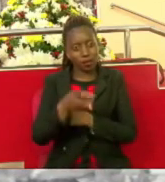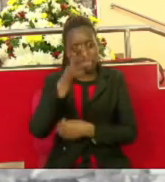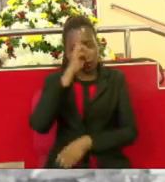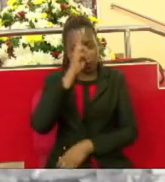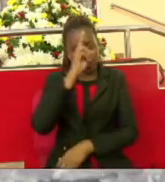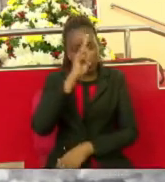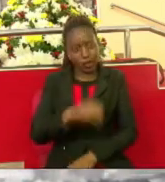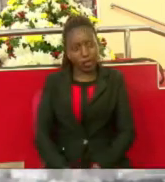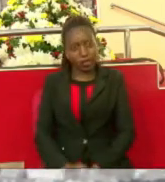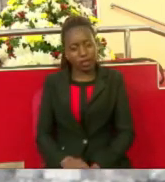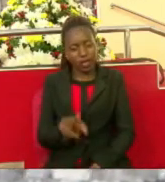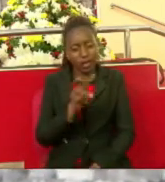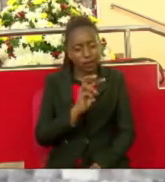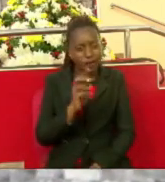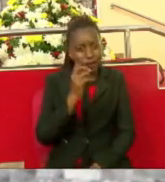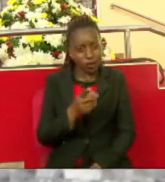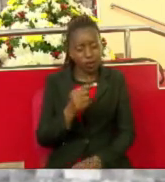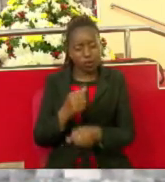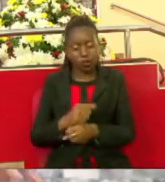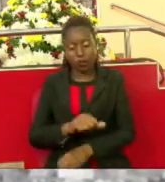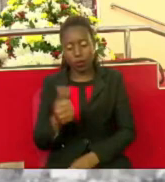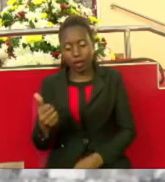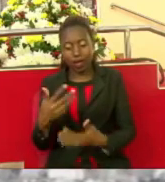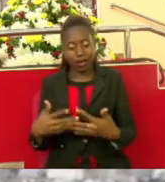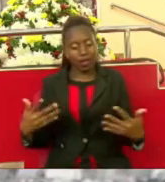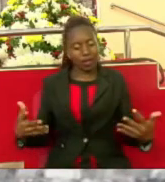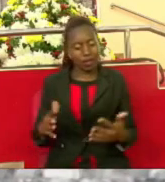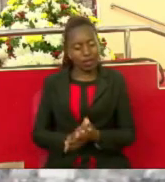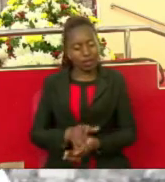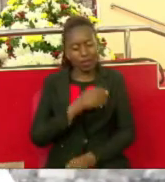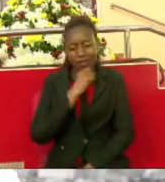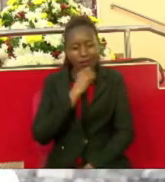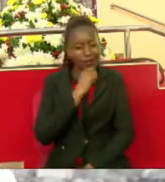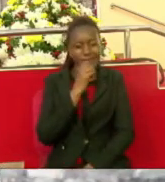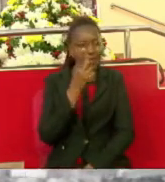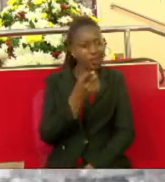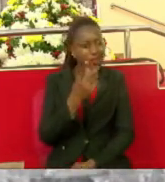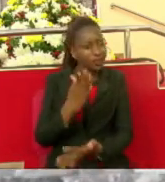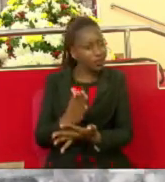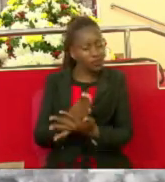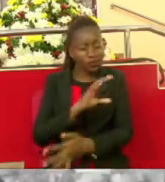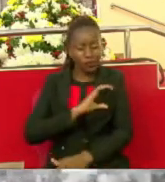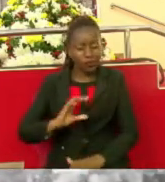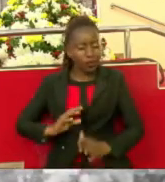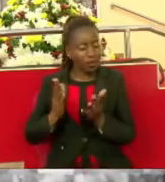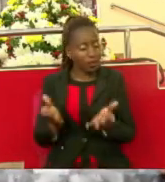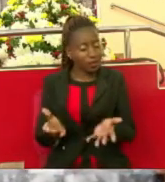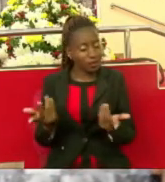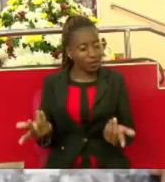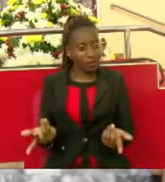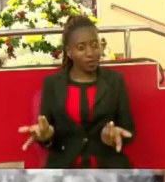They have seen you do other things that they wonder, is my dad still a Christian? Is my mom still a Christian?